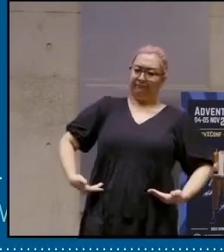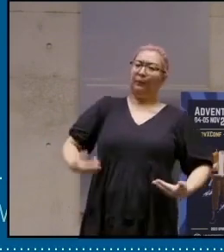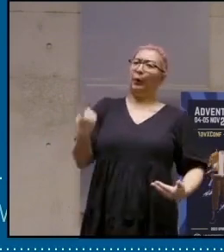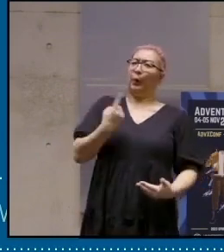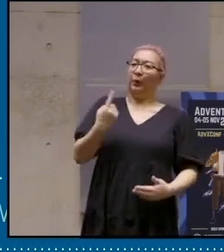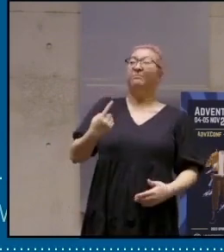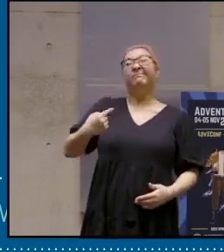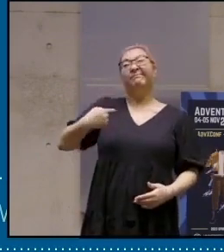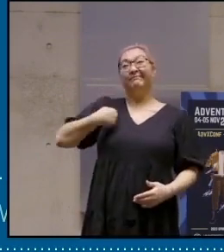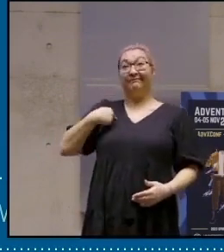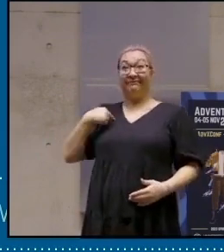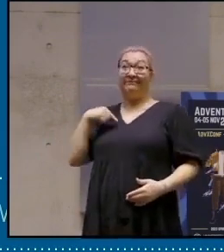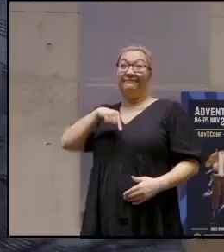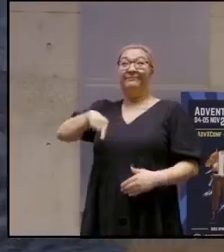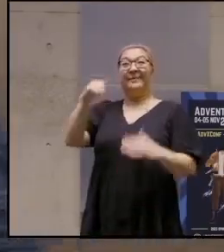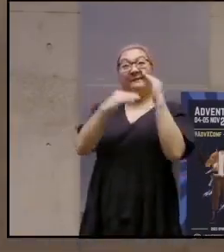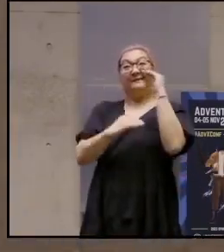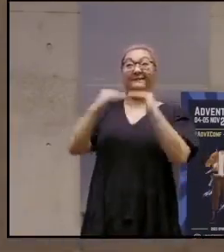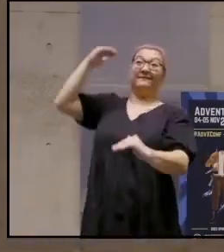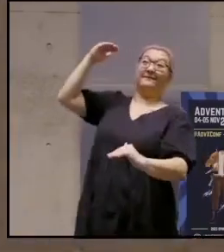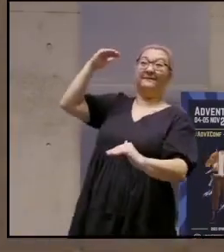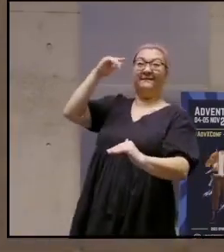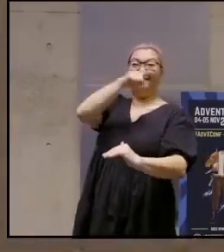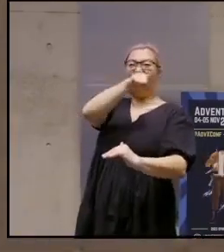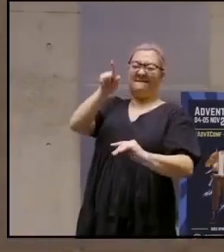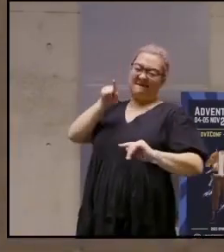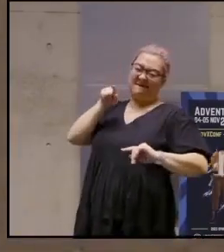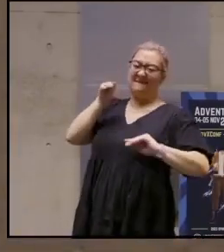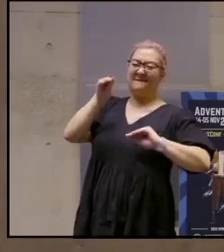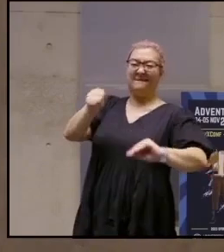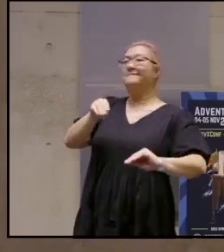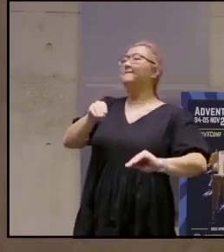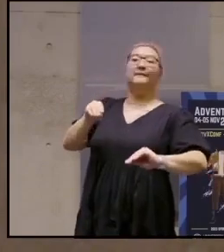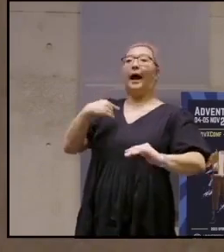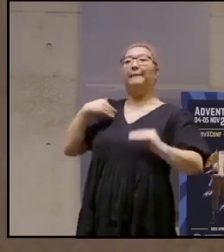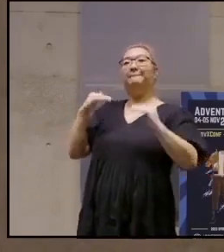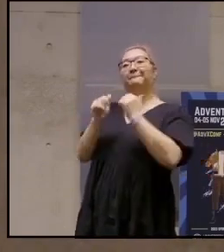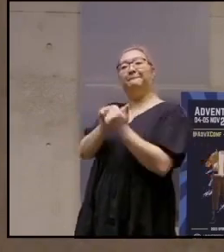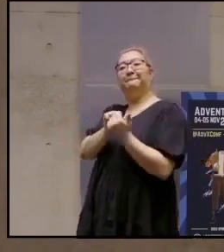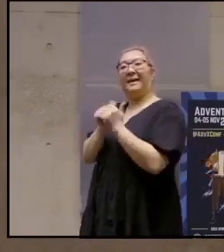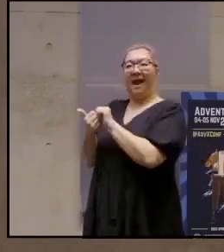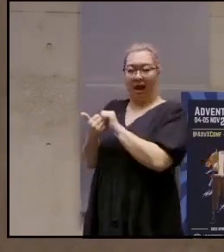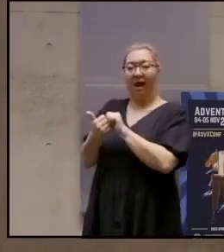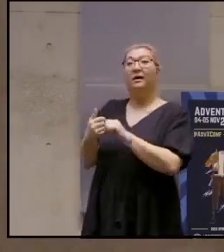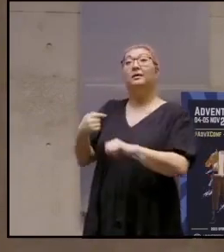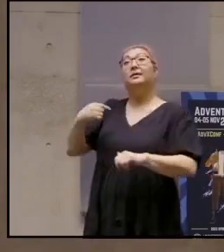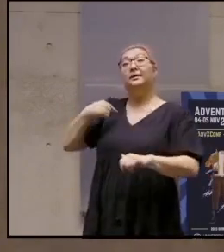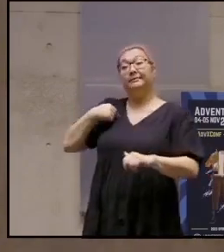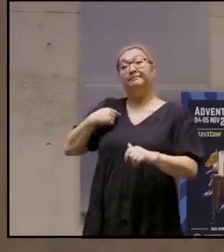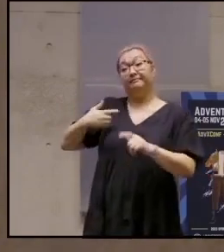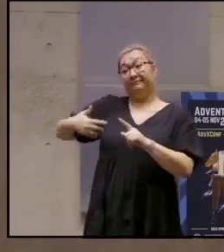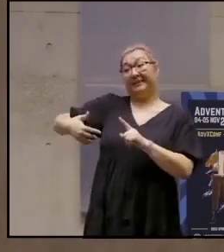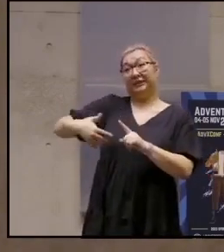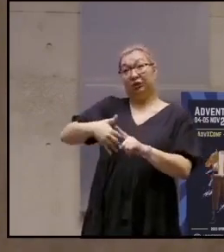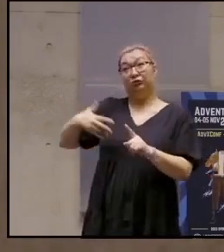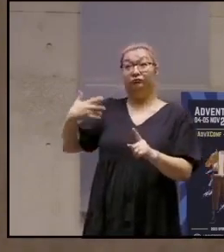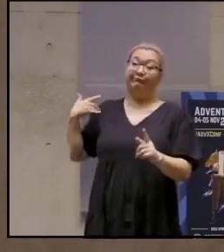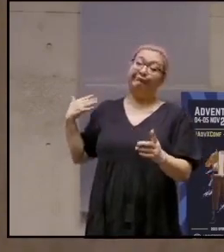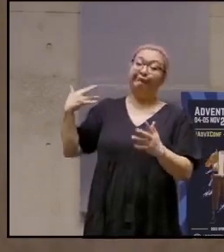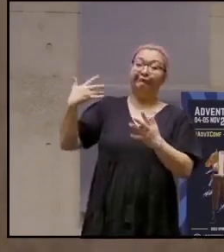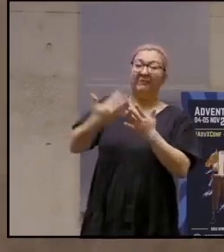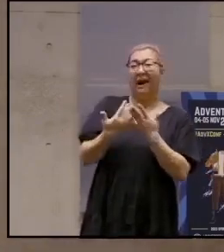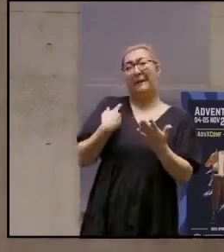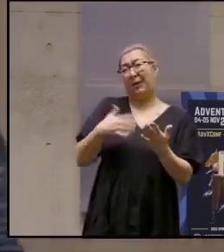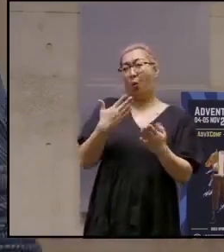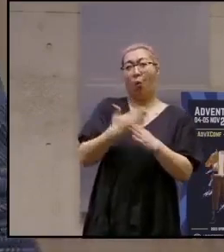I currently work in game direction with a foundation in narrative design and production. I have worked on 3 continents in more